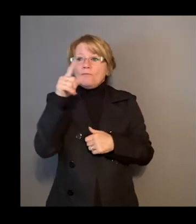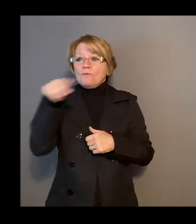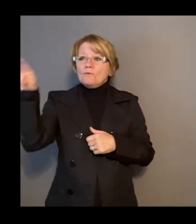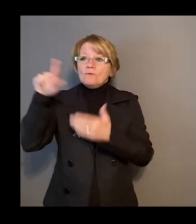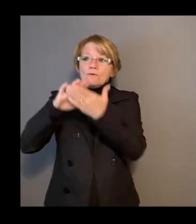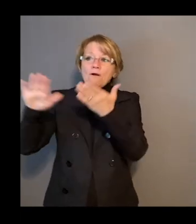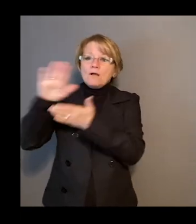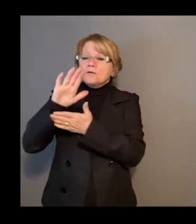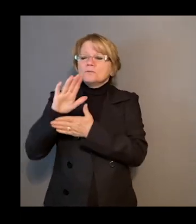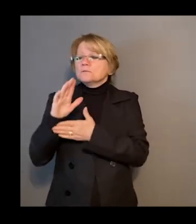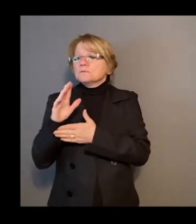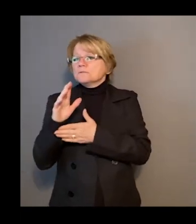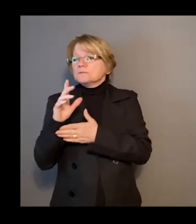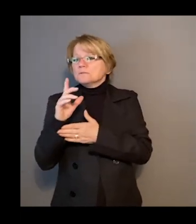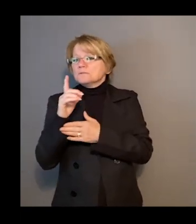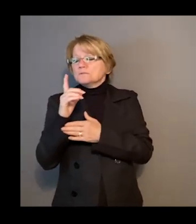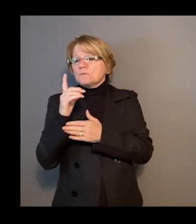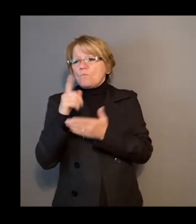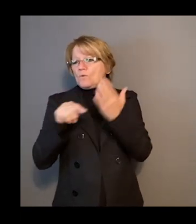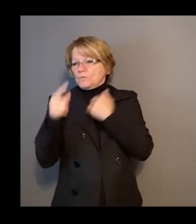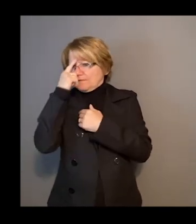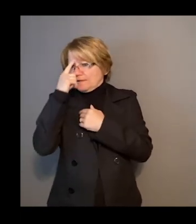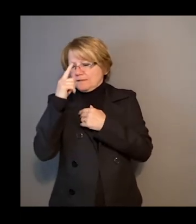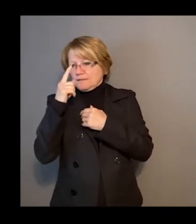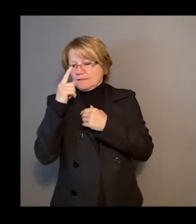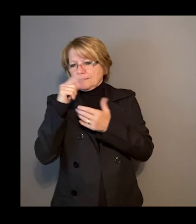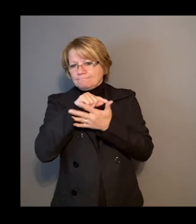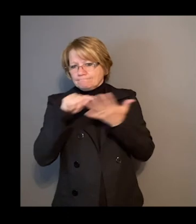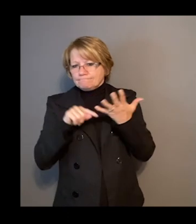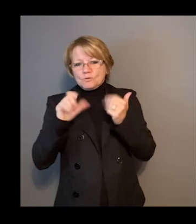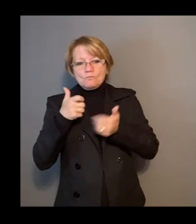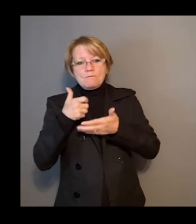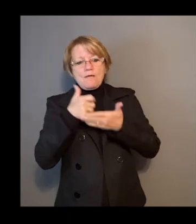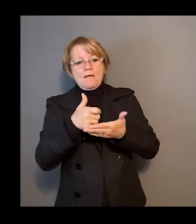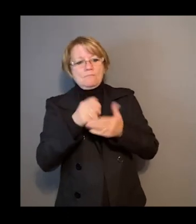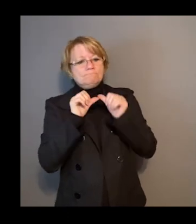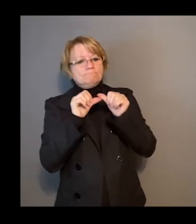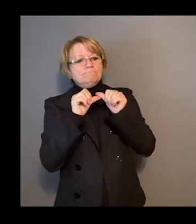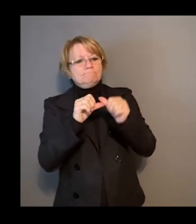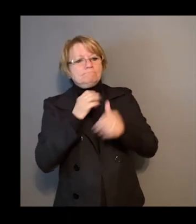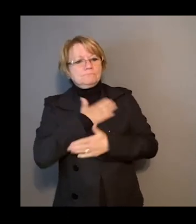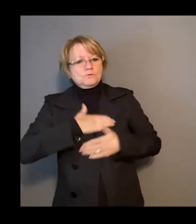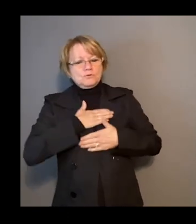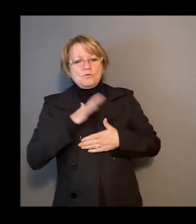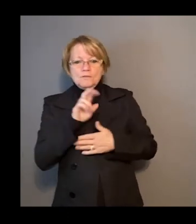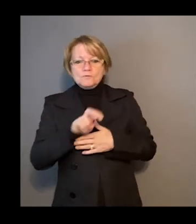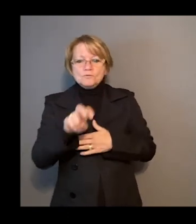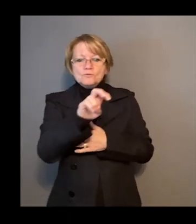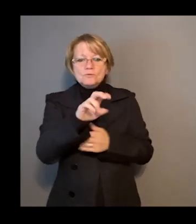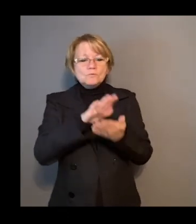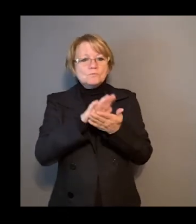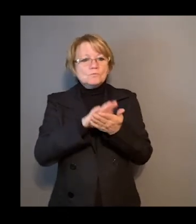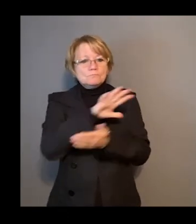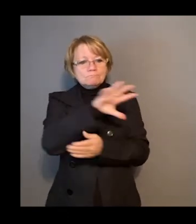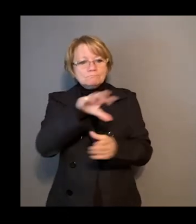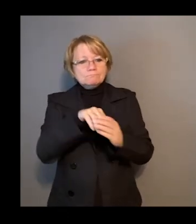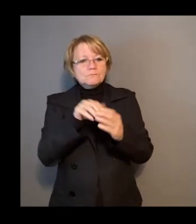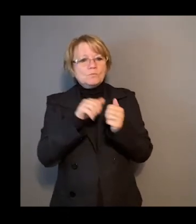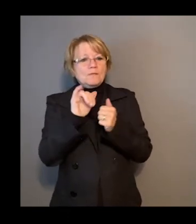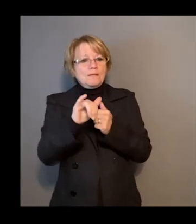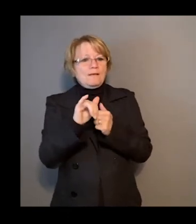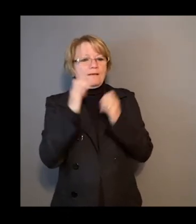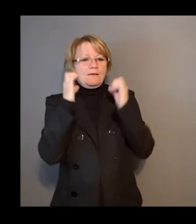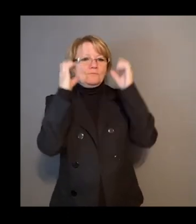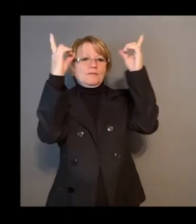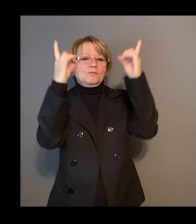there and help you enjoy your journey and be part of that educational ride that you guys are, that you're